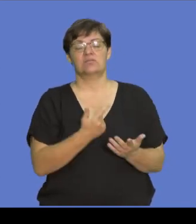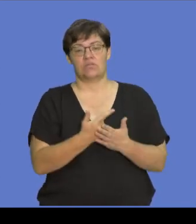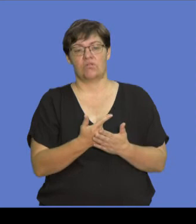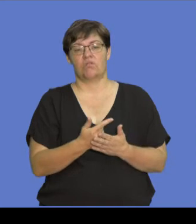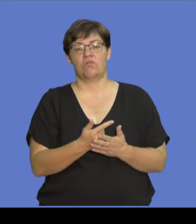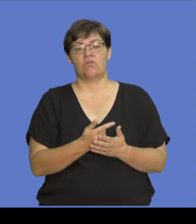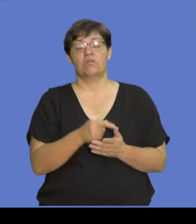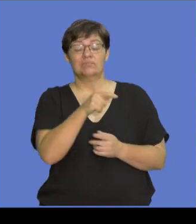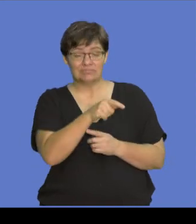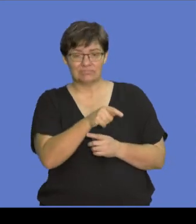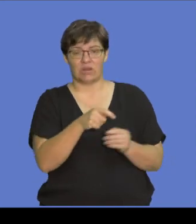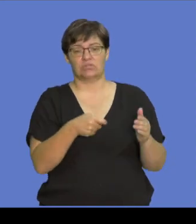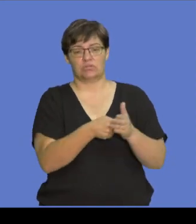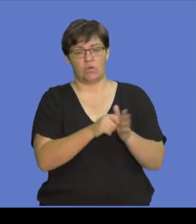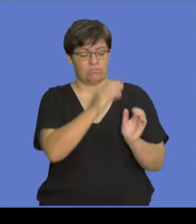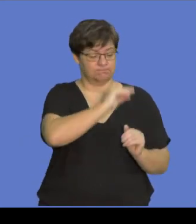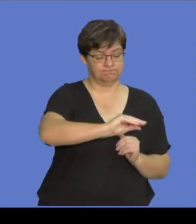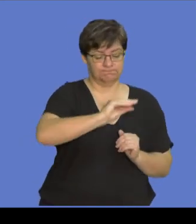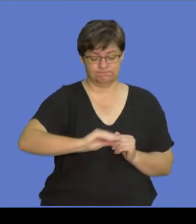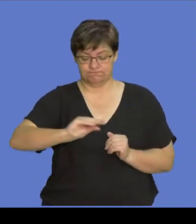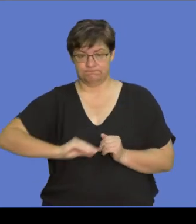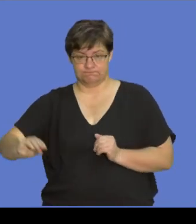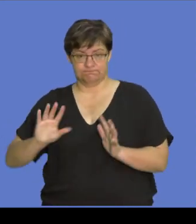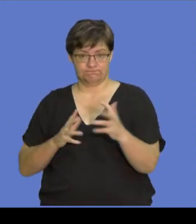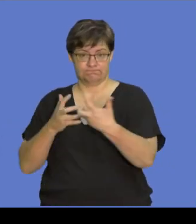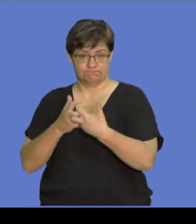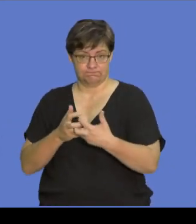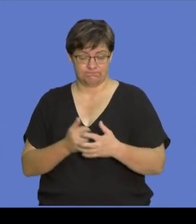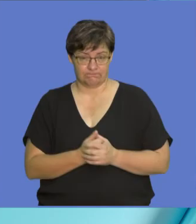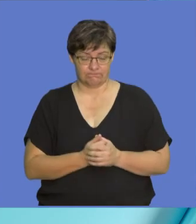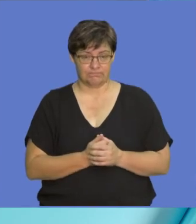consumable stores to the relevant cost component. Okay.